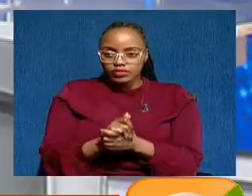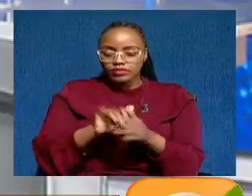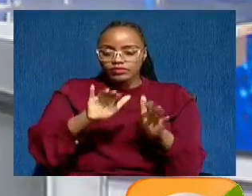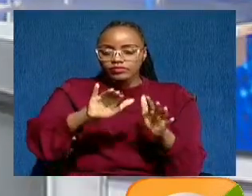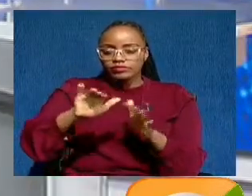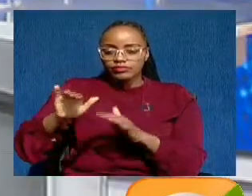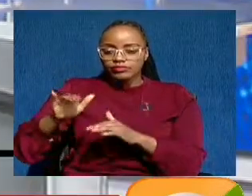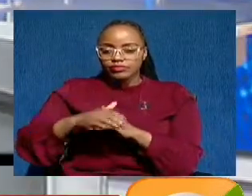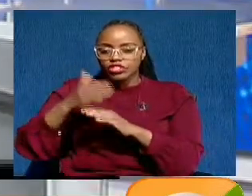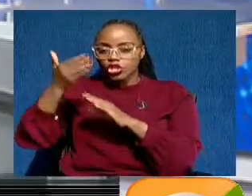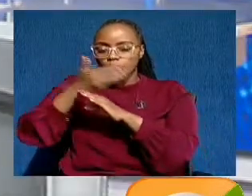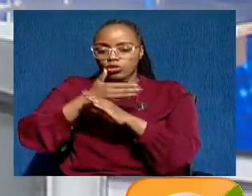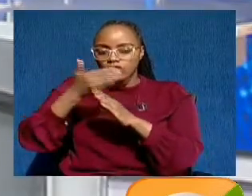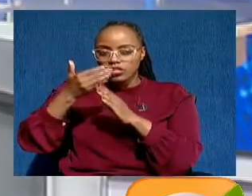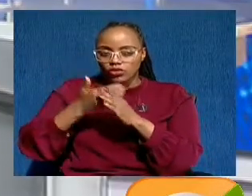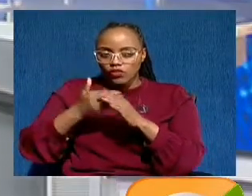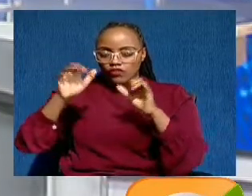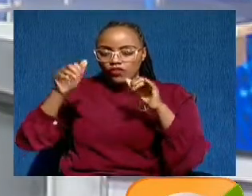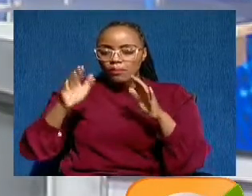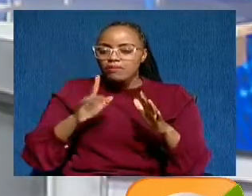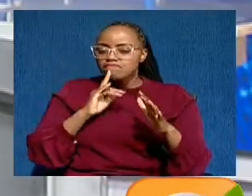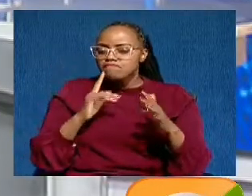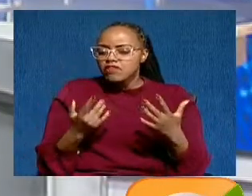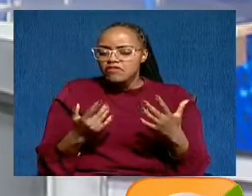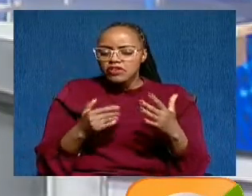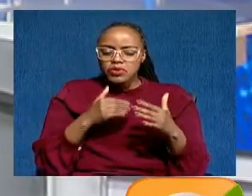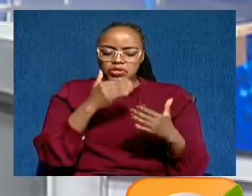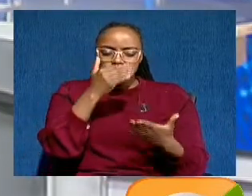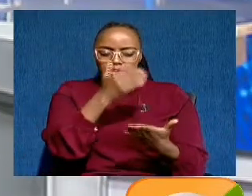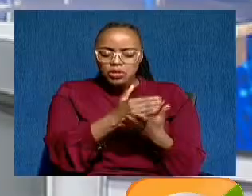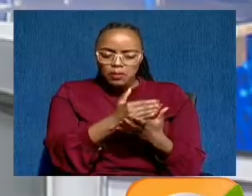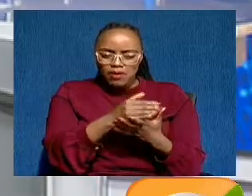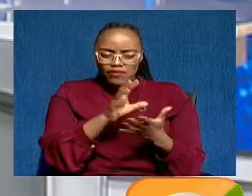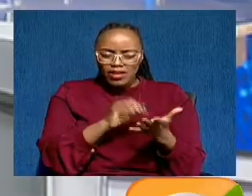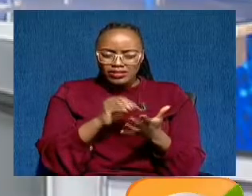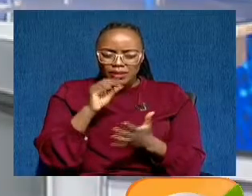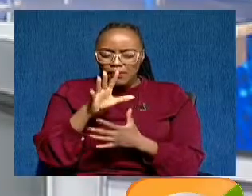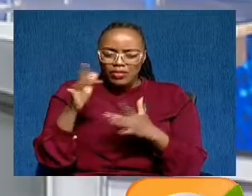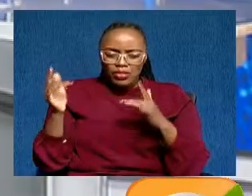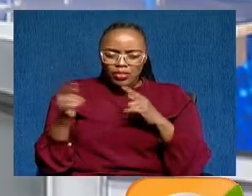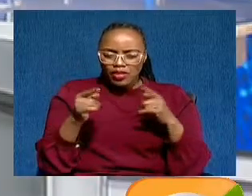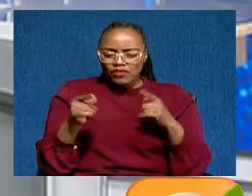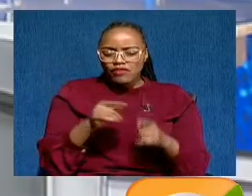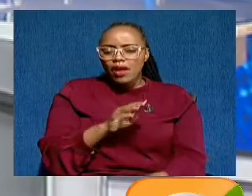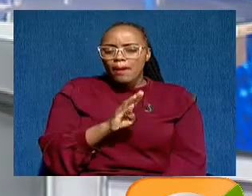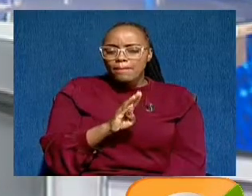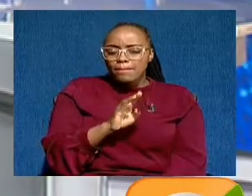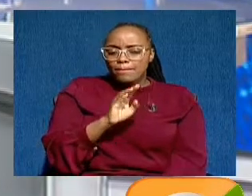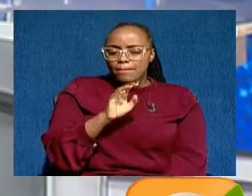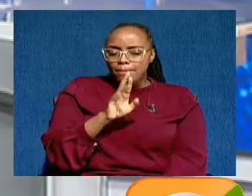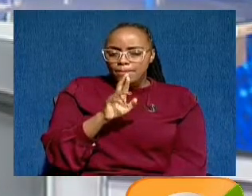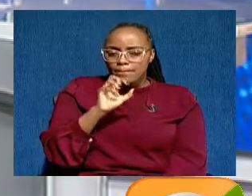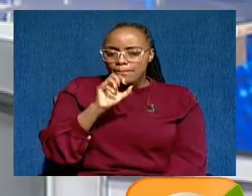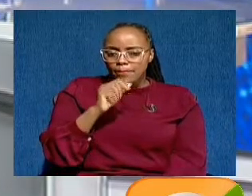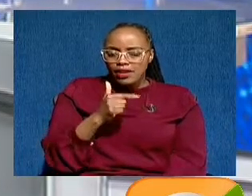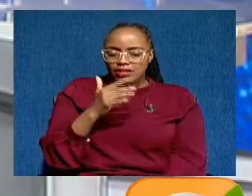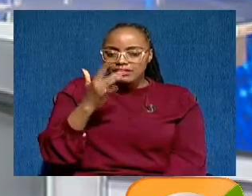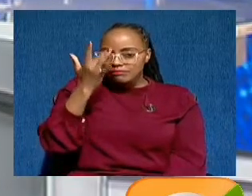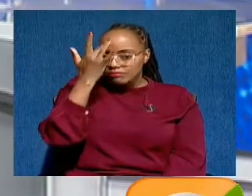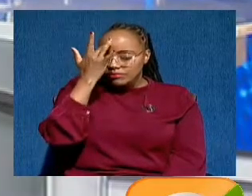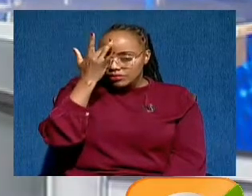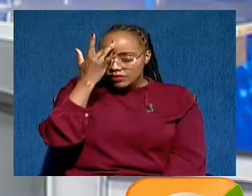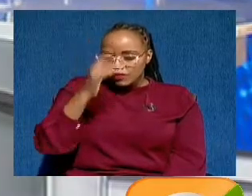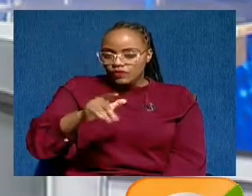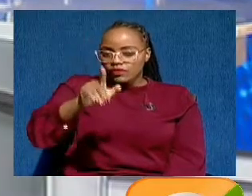Potato farmers in Kenya could soon say goodbye to the costly battle against late blight disease. At the Kenya Agricultural